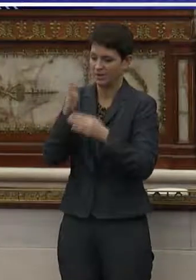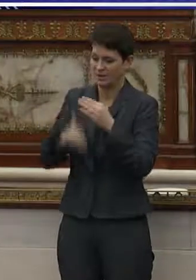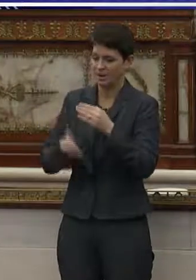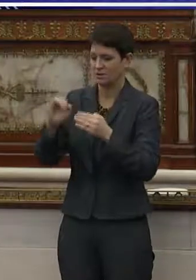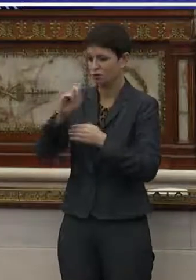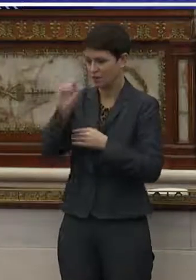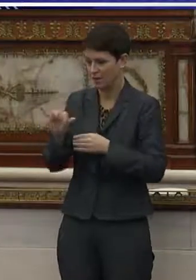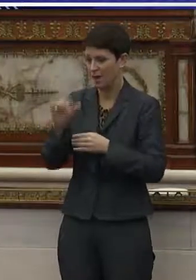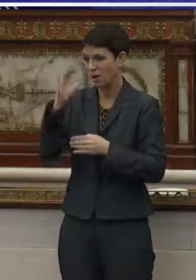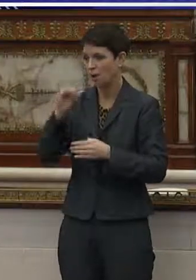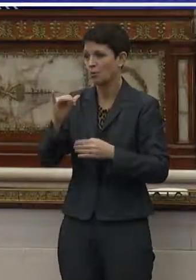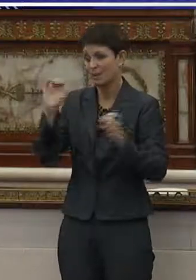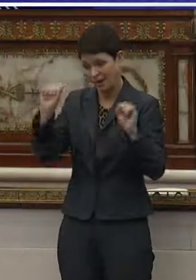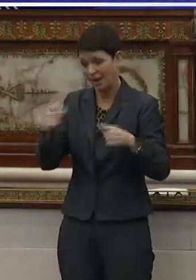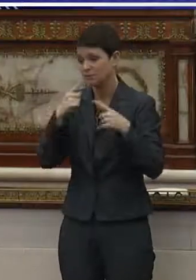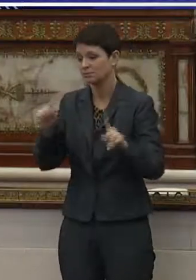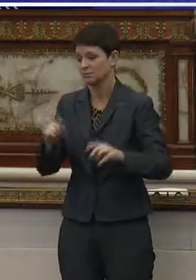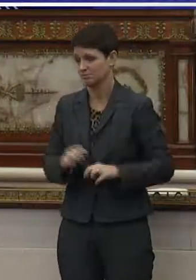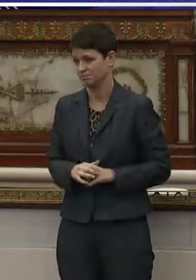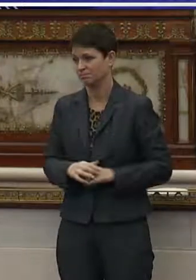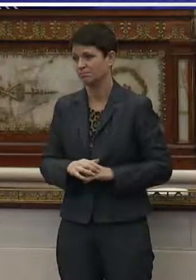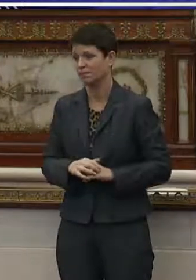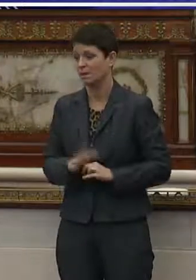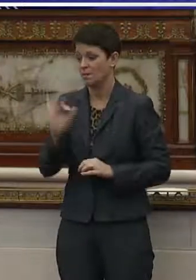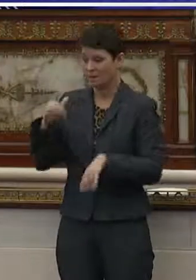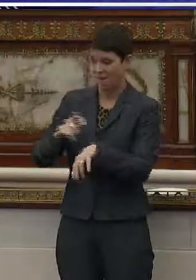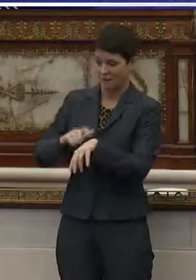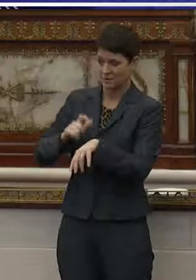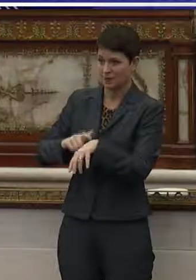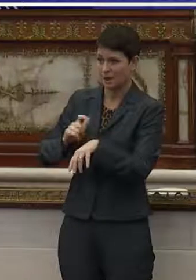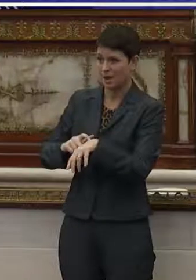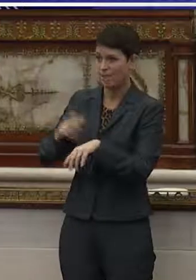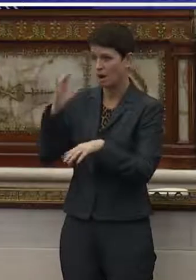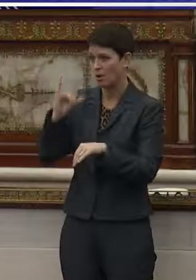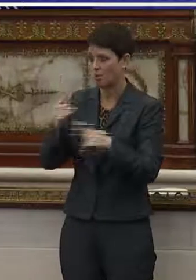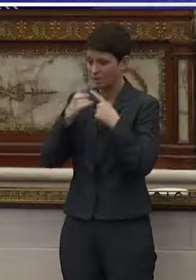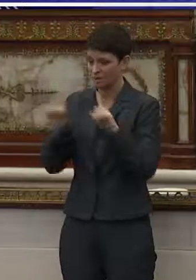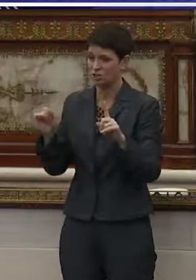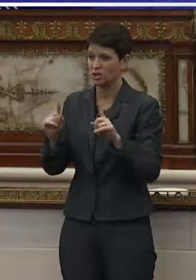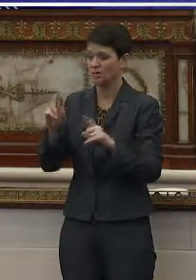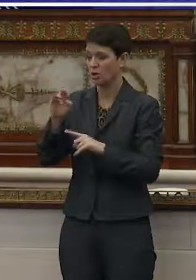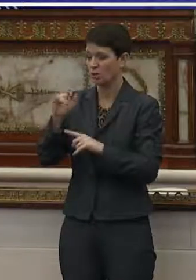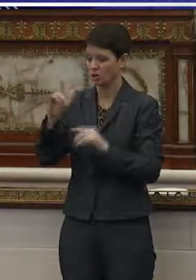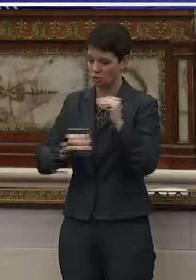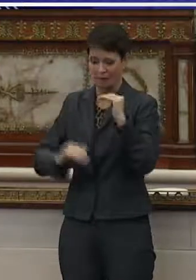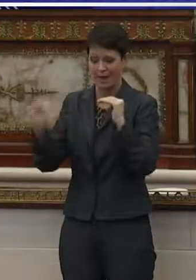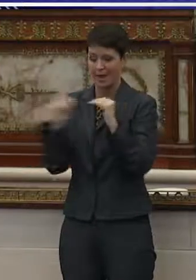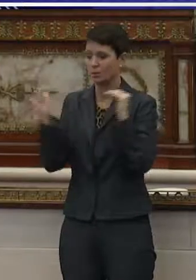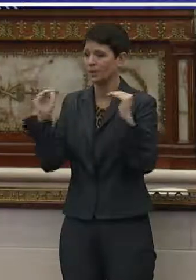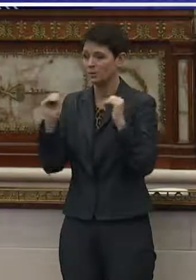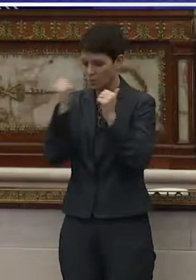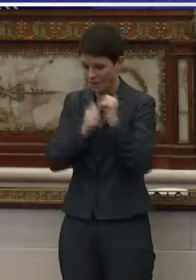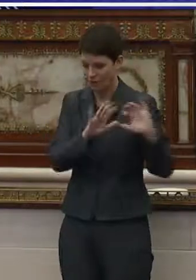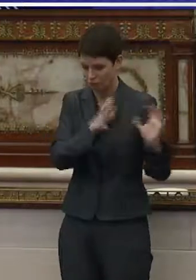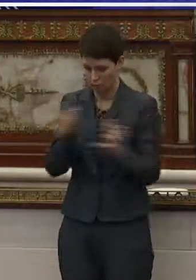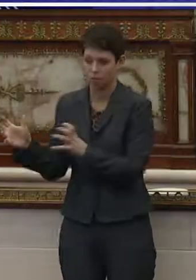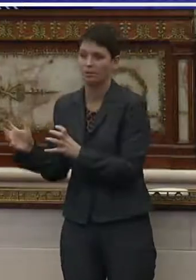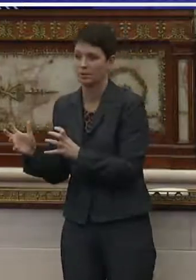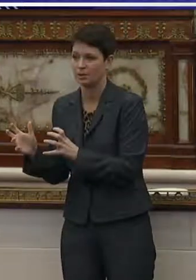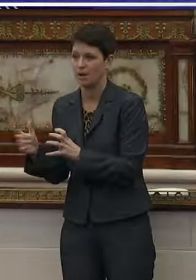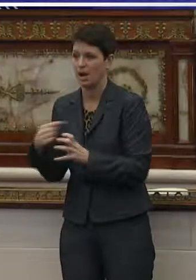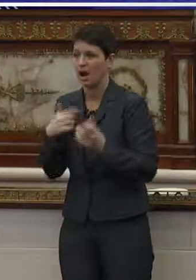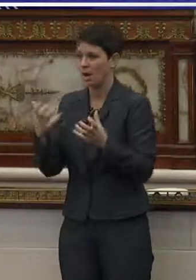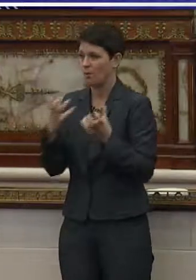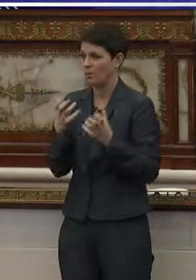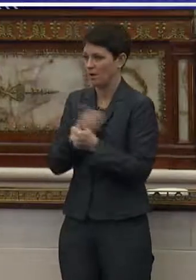July. I hope we can deliver it by then. So by then, I hope that we've absolutely achieved racial equity so that every group, as I would